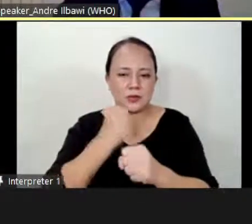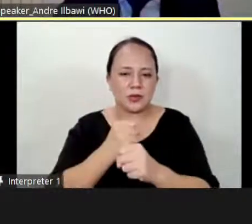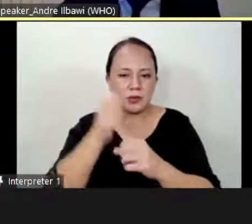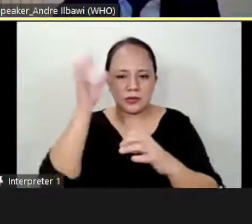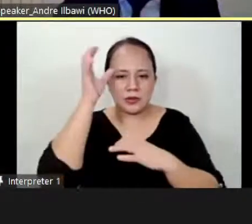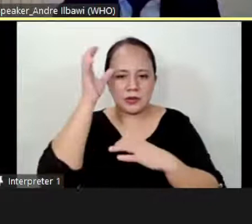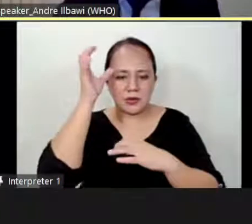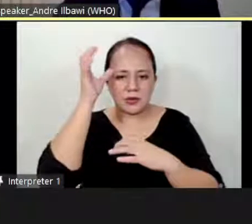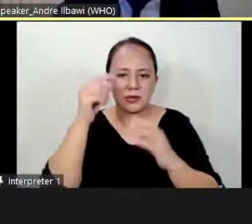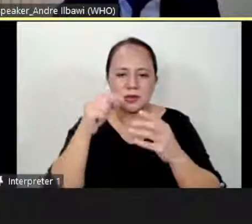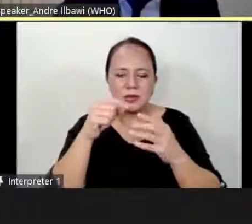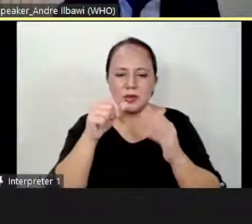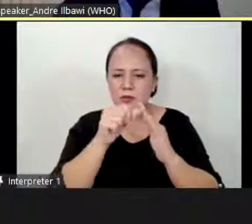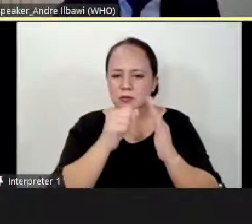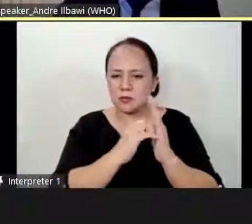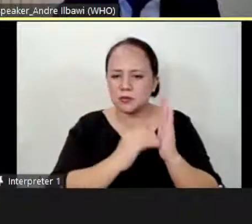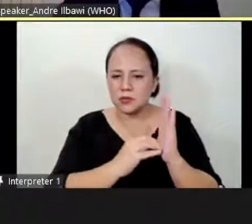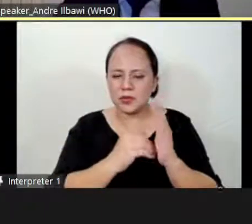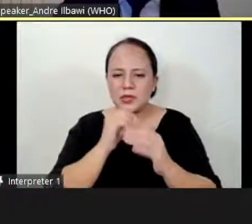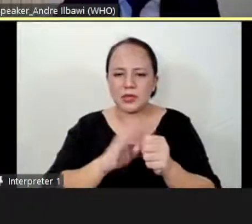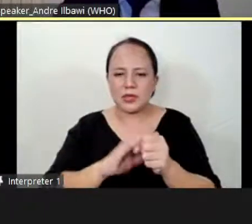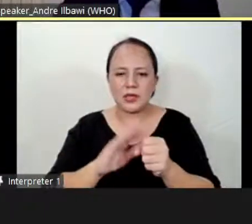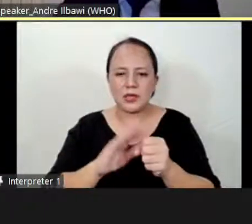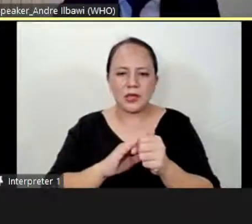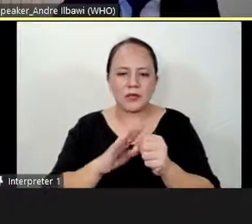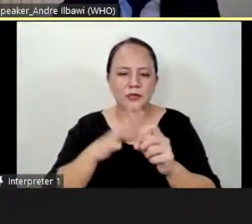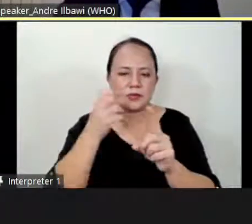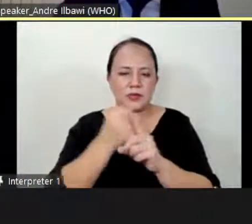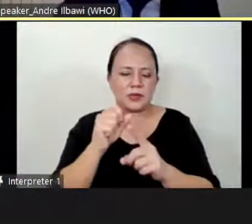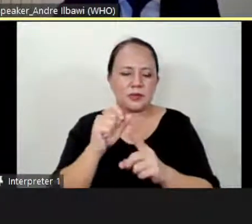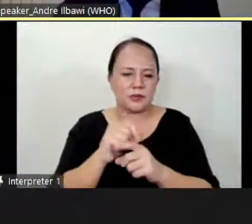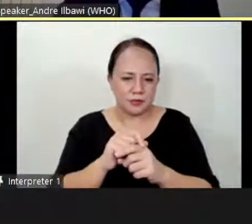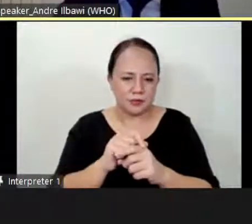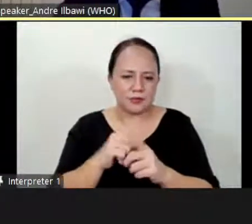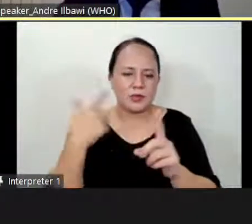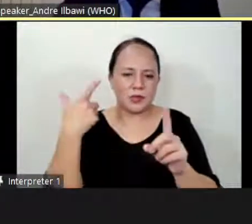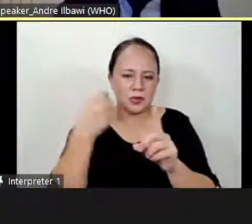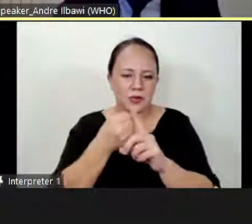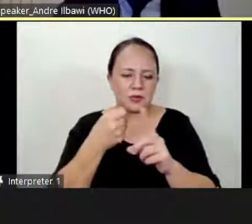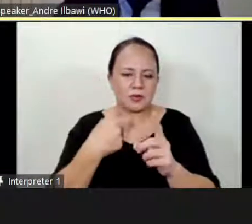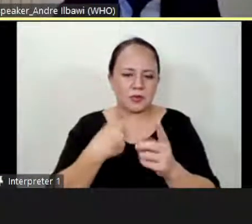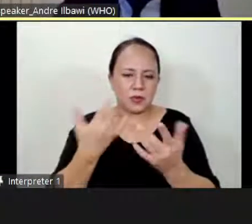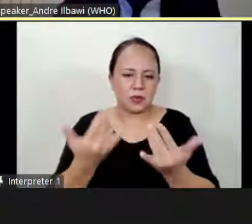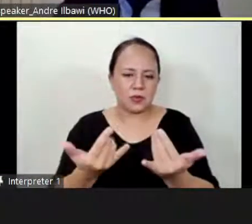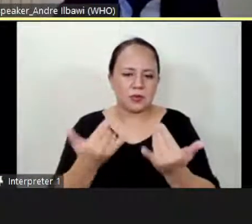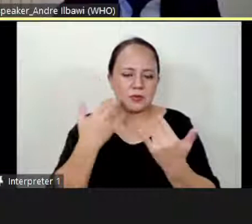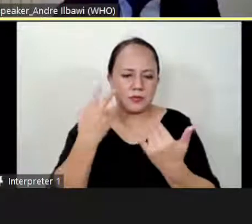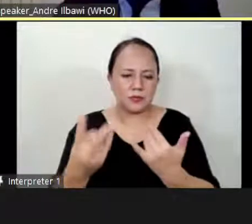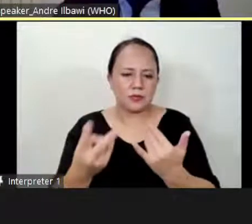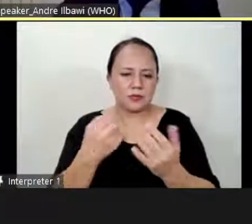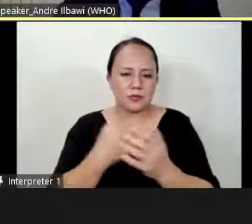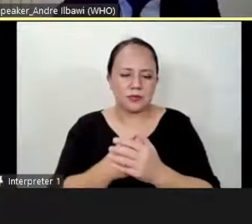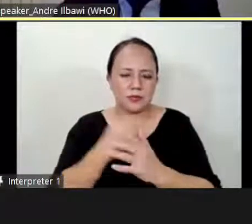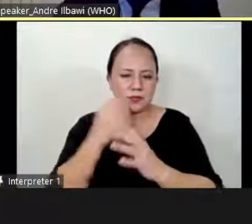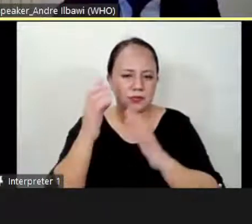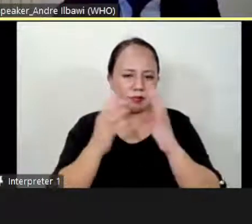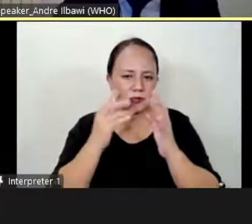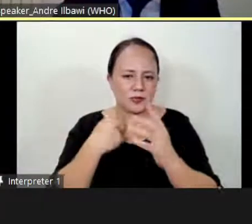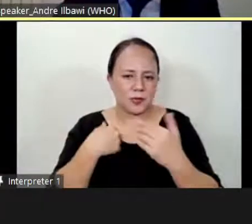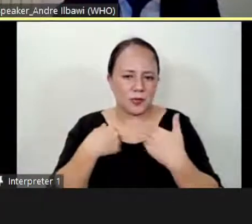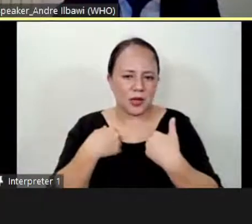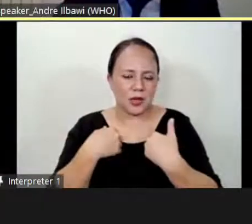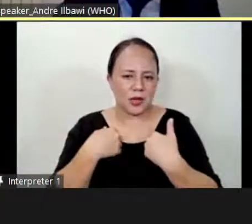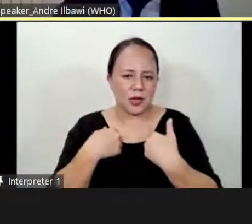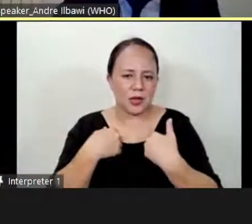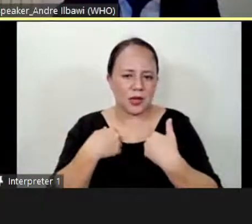agenda, the impact will not be enough to reach the SDG target. When we do look at the interventions, there is merits to